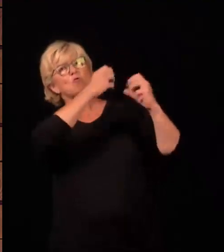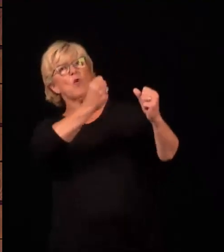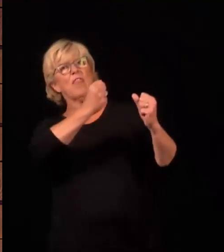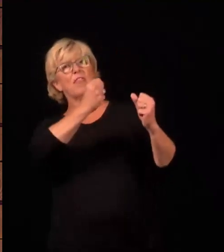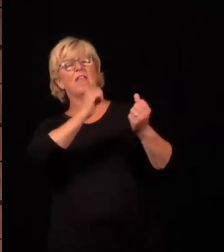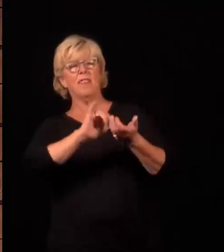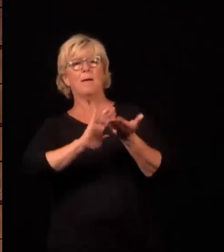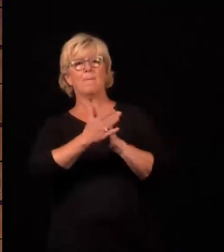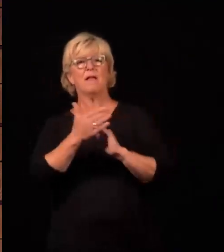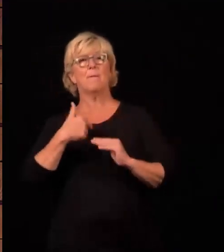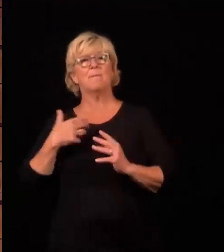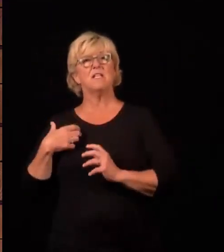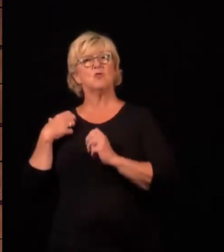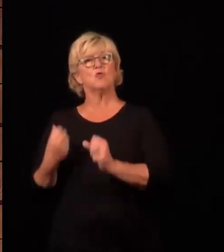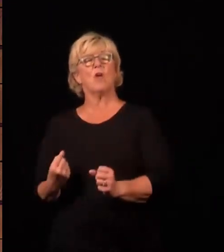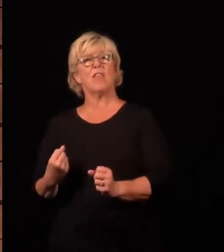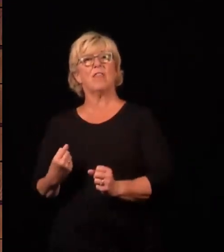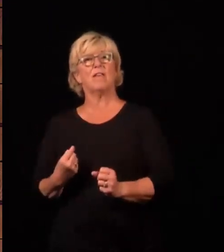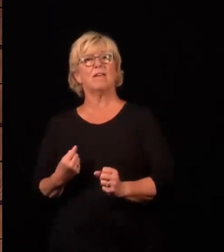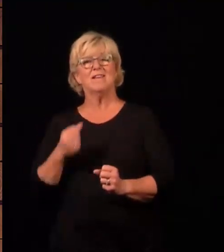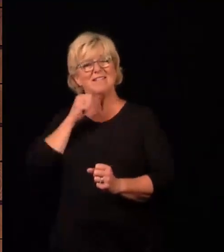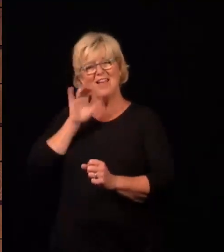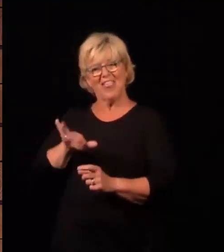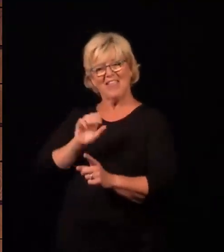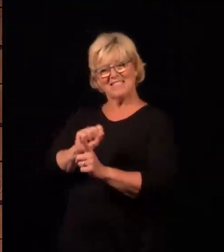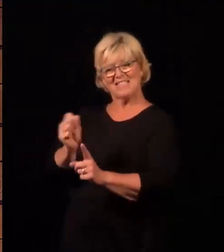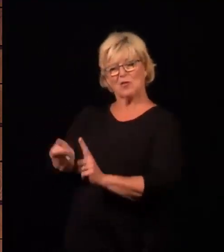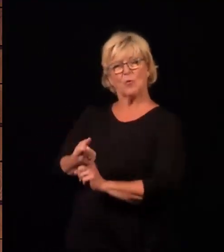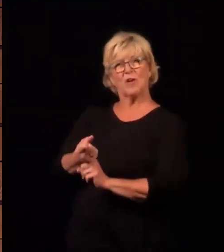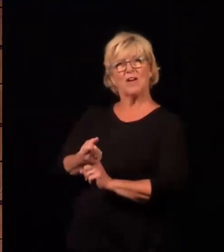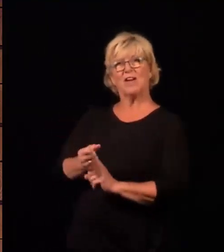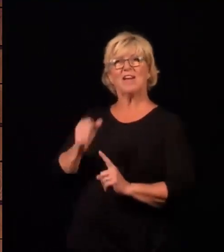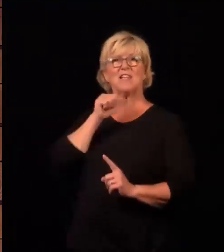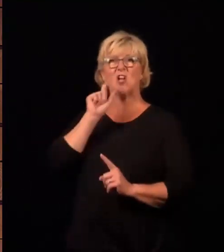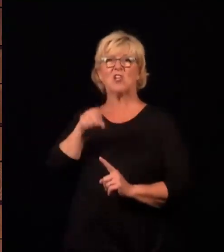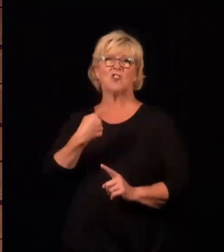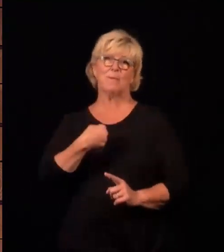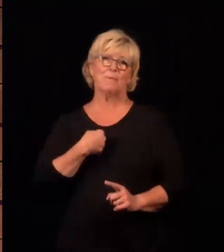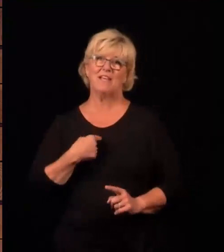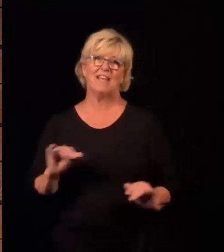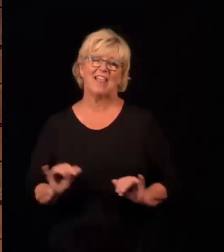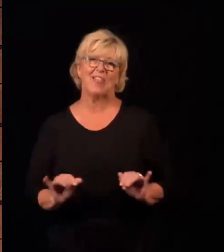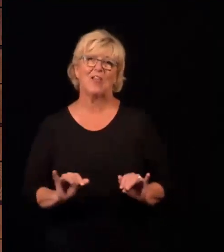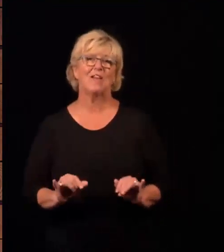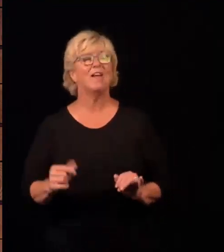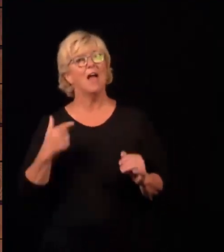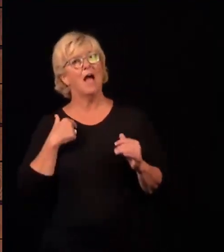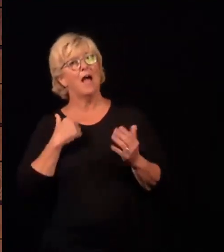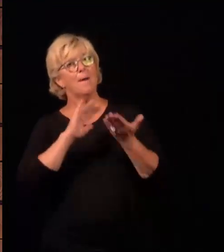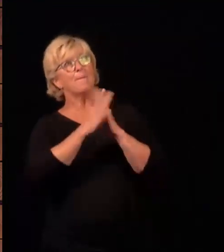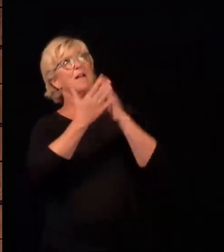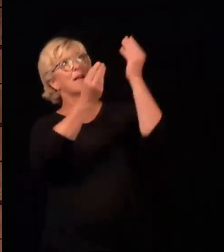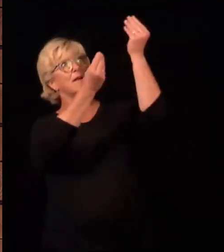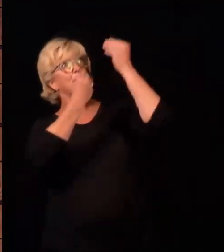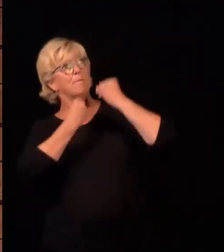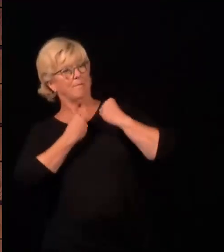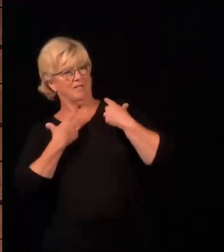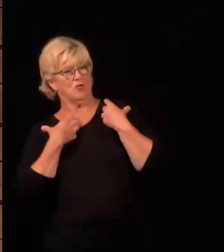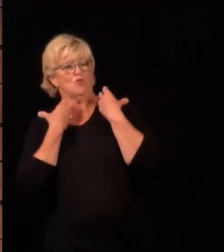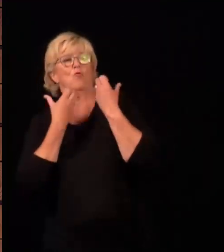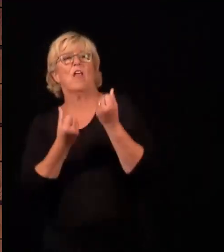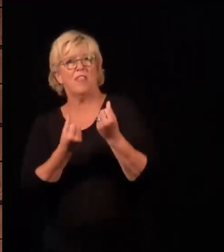that strengthens me to do that. It's not the circumstances. And it's not just me. I'm strengthened by